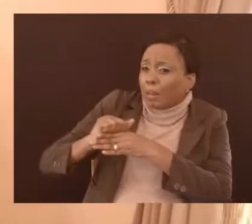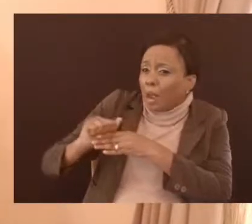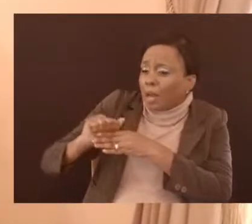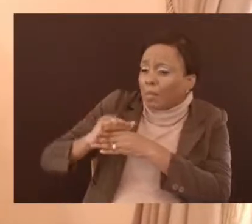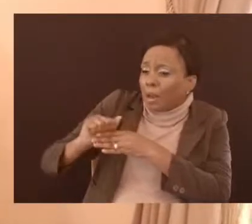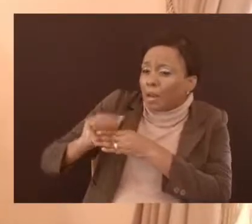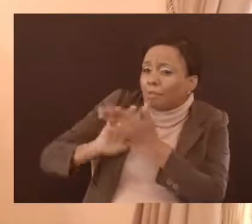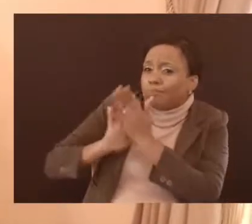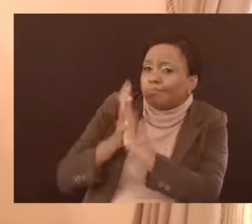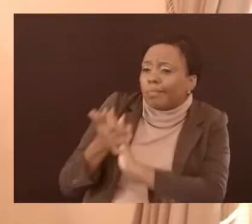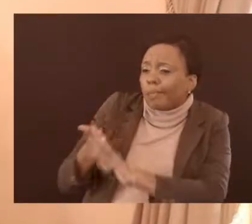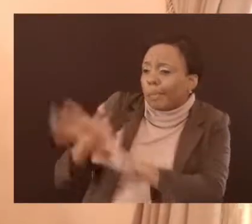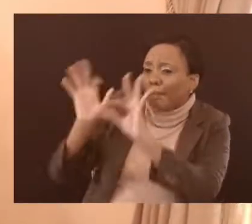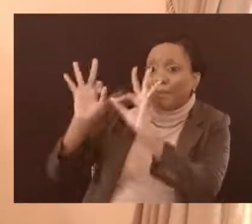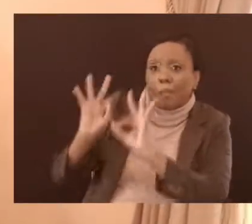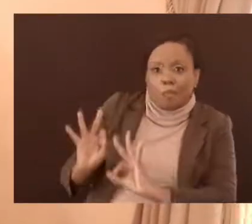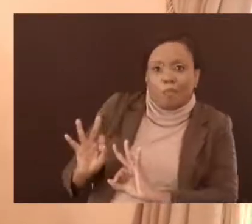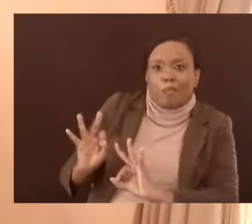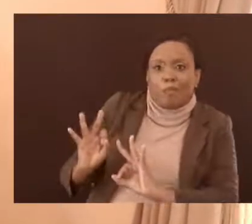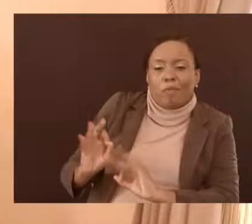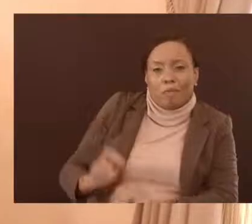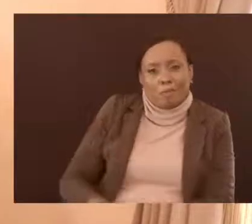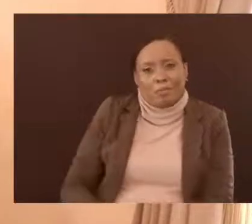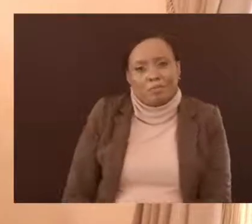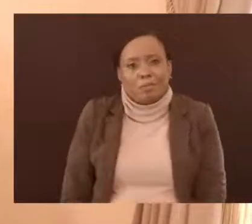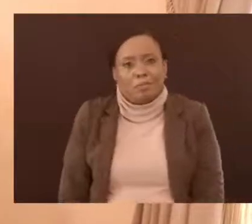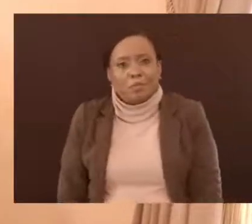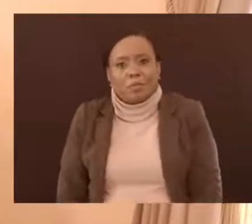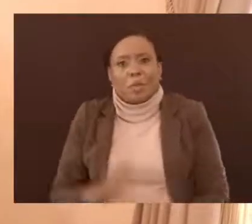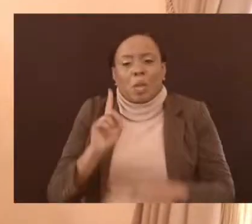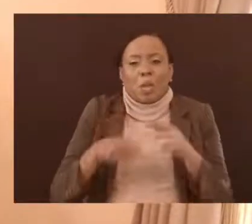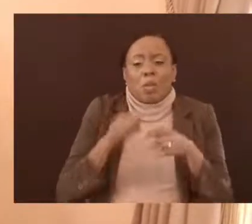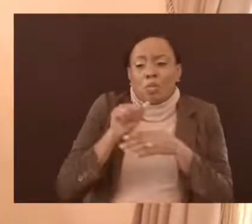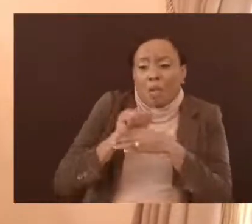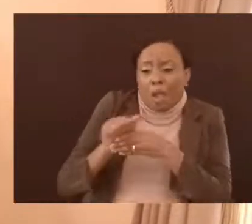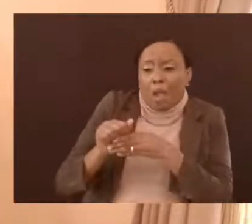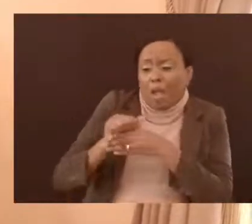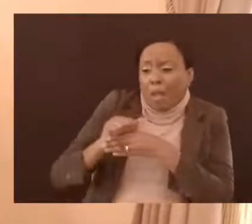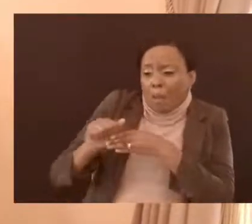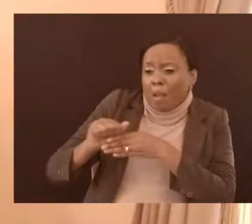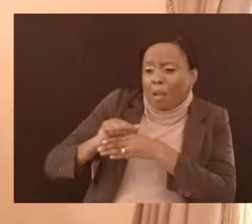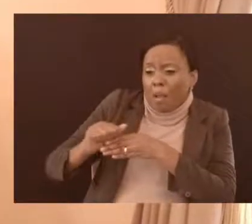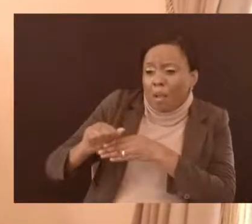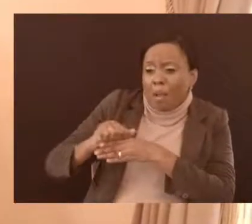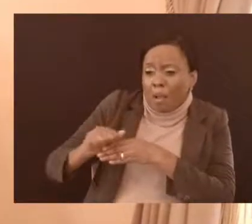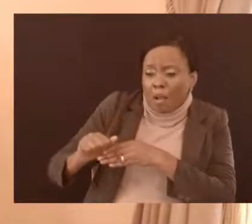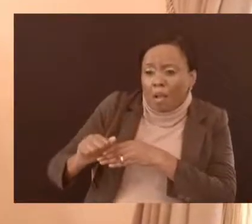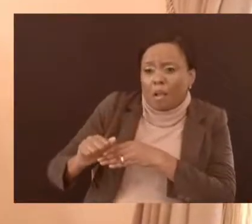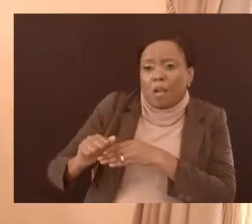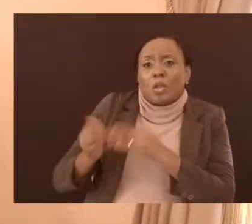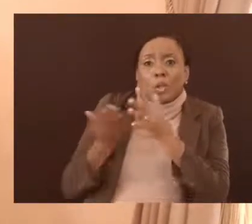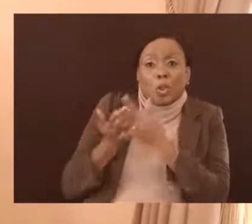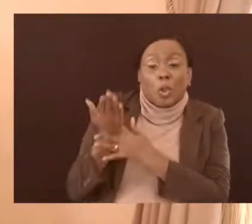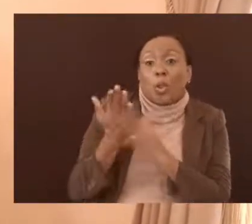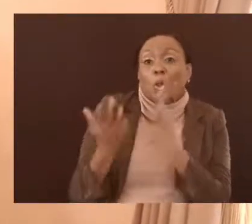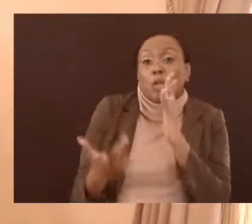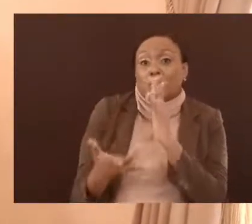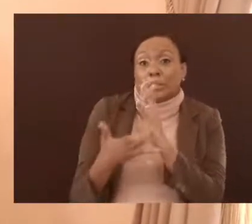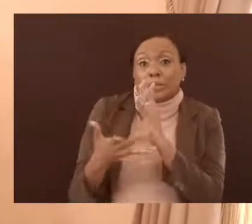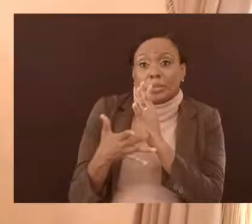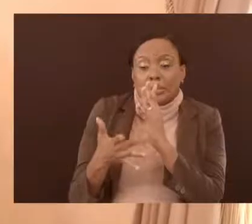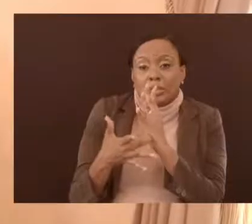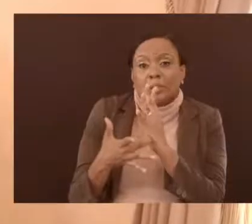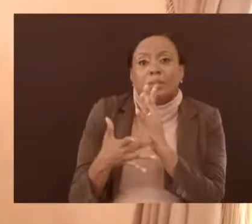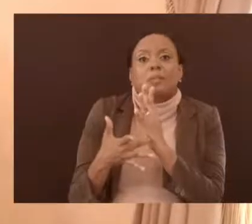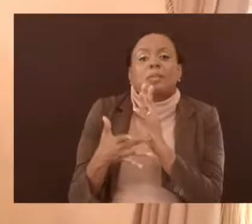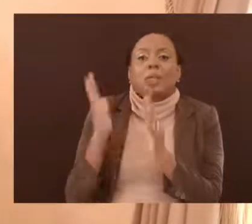practice using delivering instruction through the online modality, through the electronic modality,